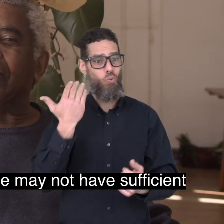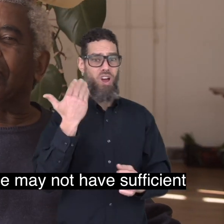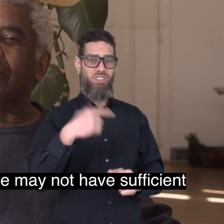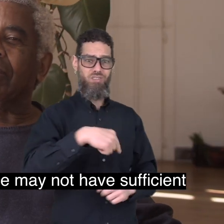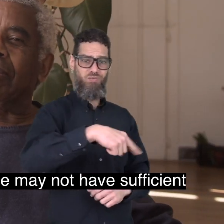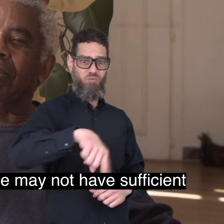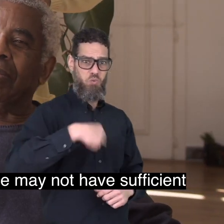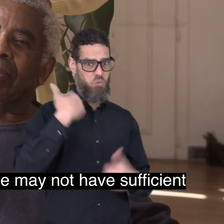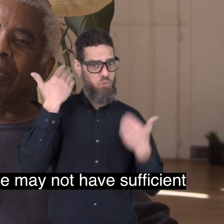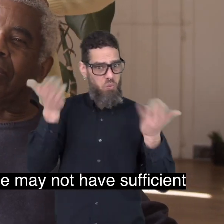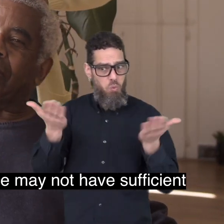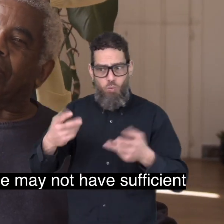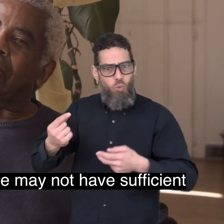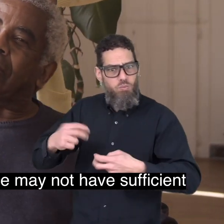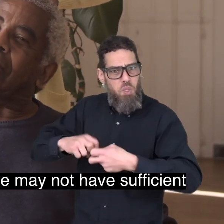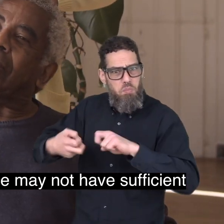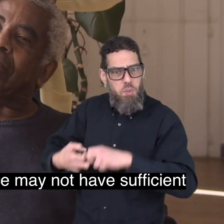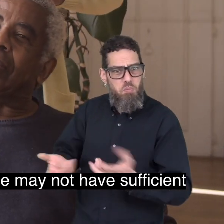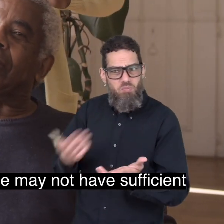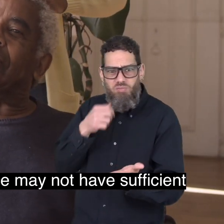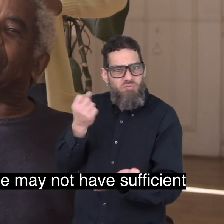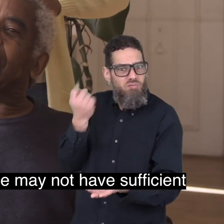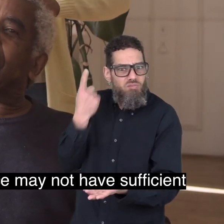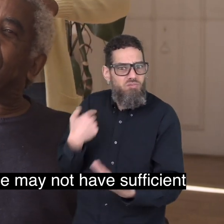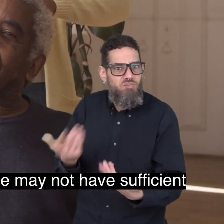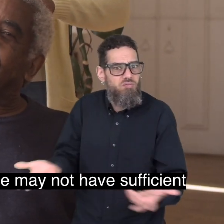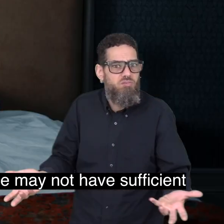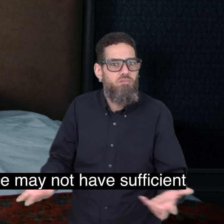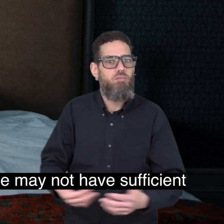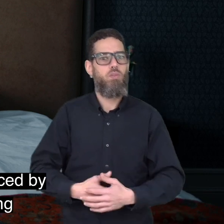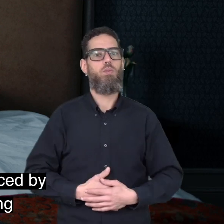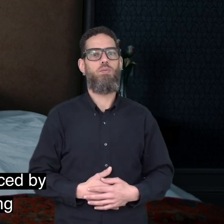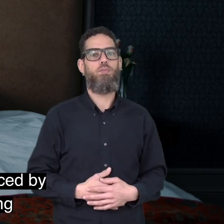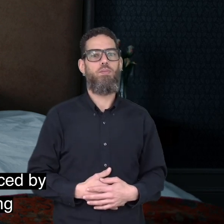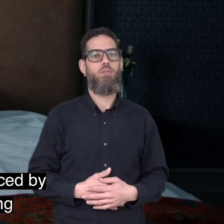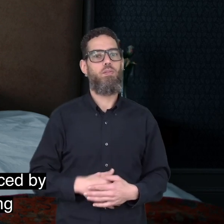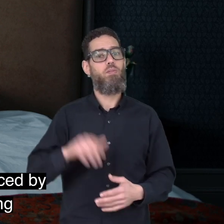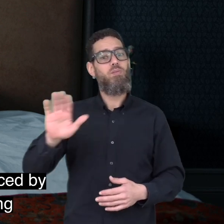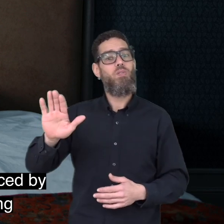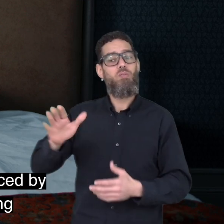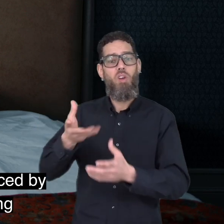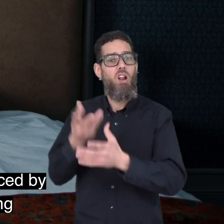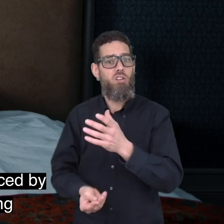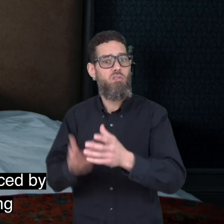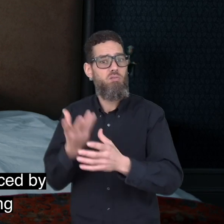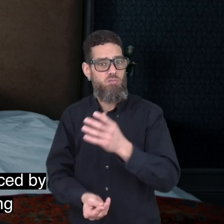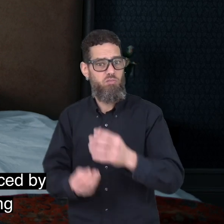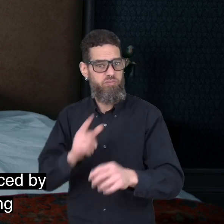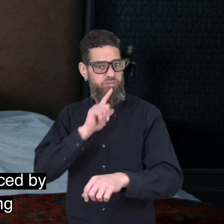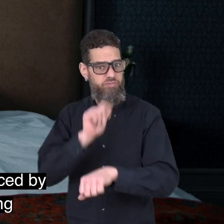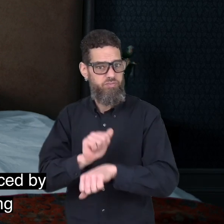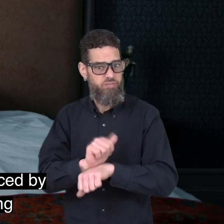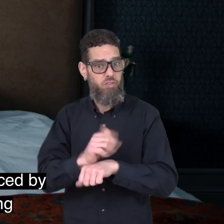place may not have sufficient education and awareness about the condition. The losses experienced by individuals with